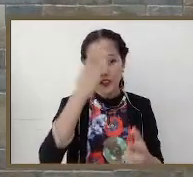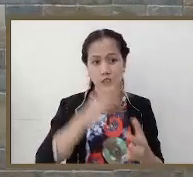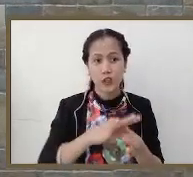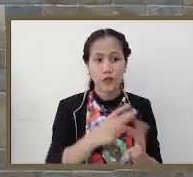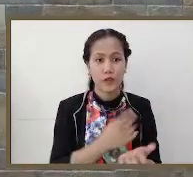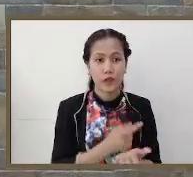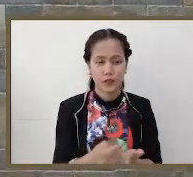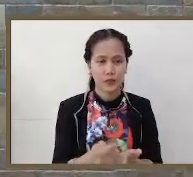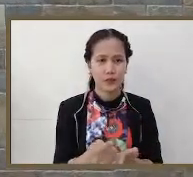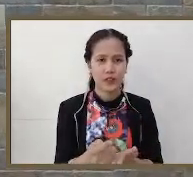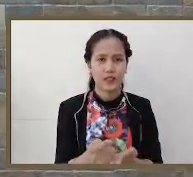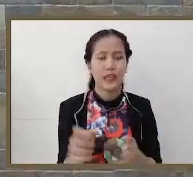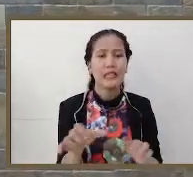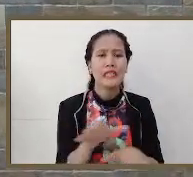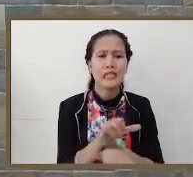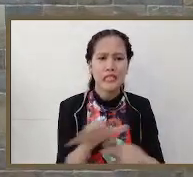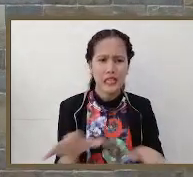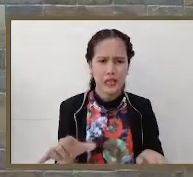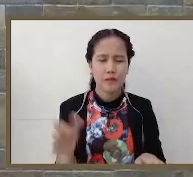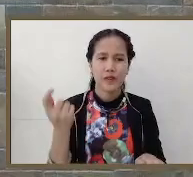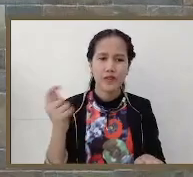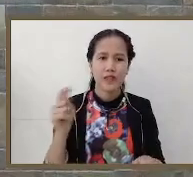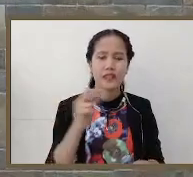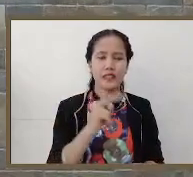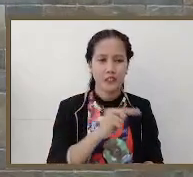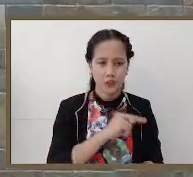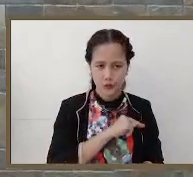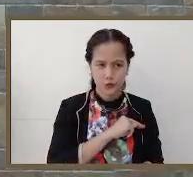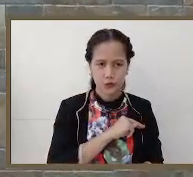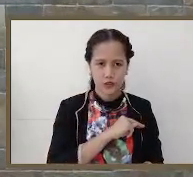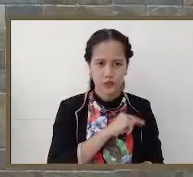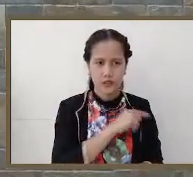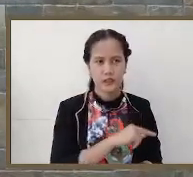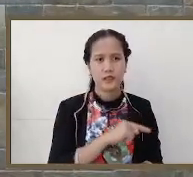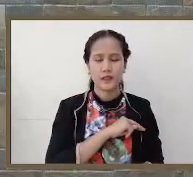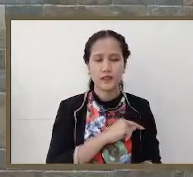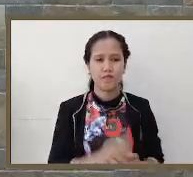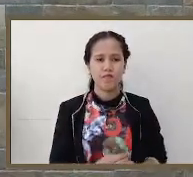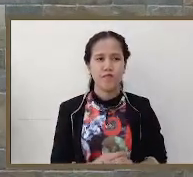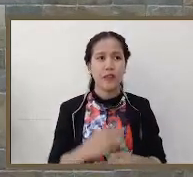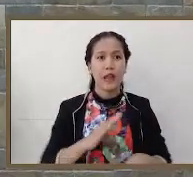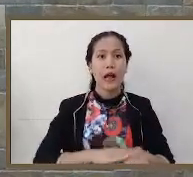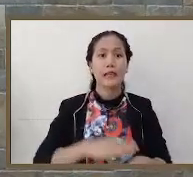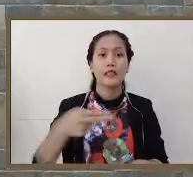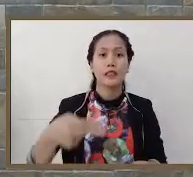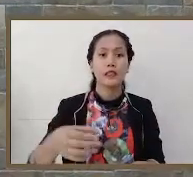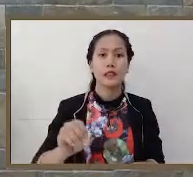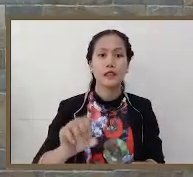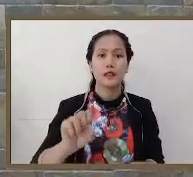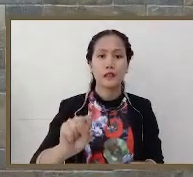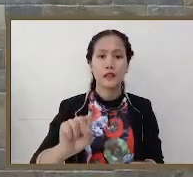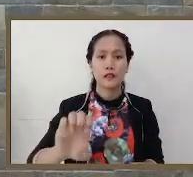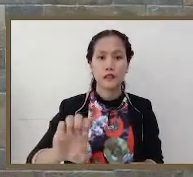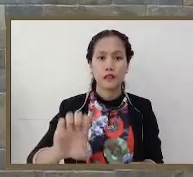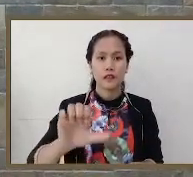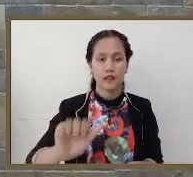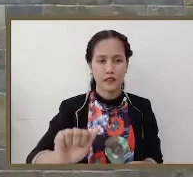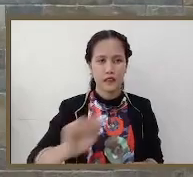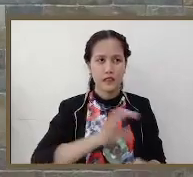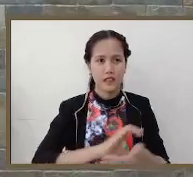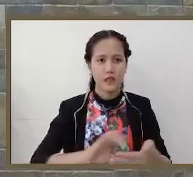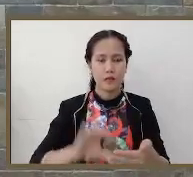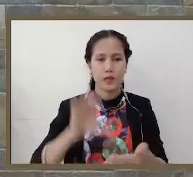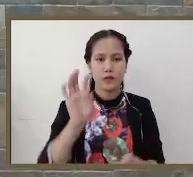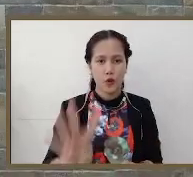mga kapatid. Yung nature po na ito, going back to the book of Hosea, chapter 4, verse number 1 and verse number 2. Tingnan